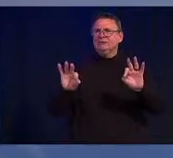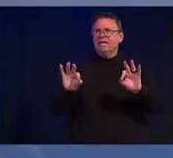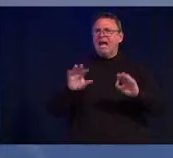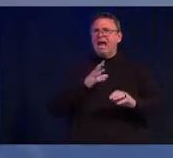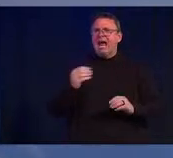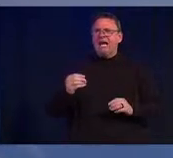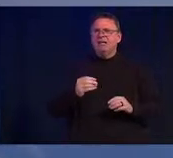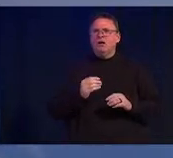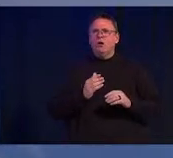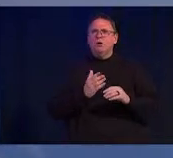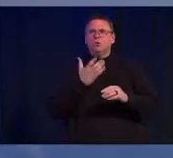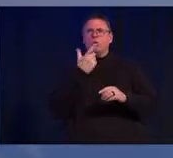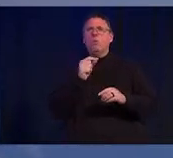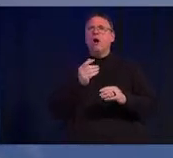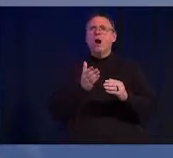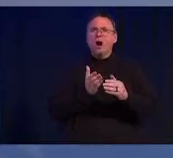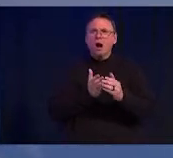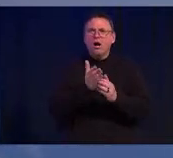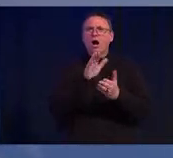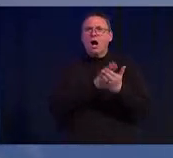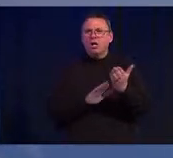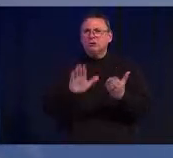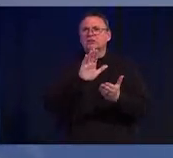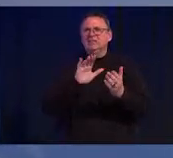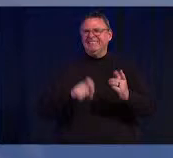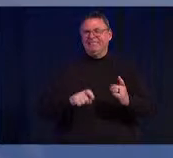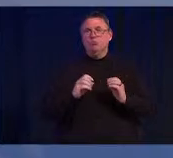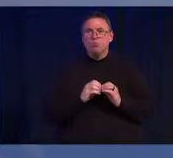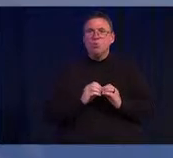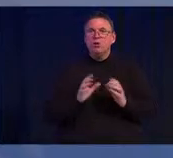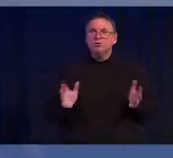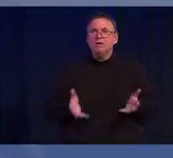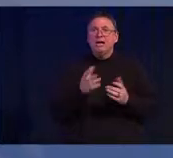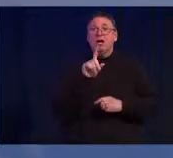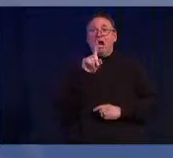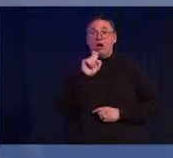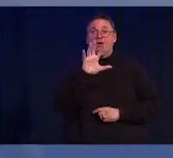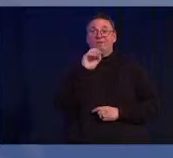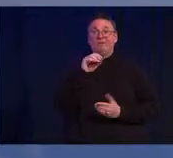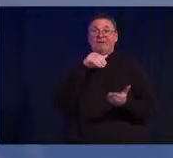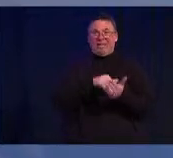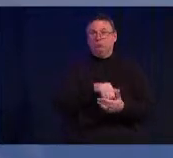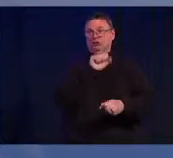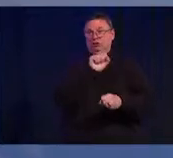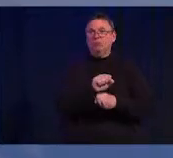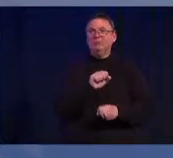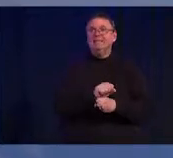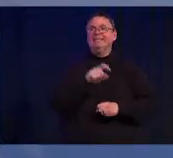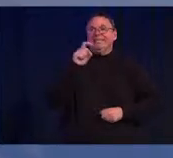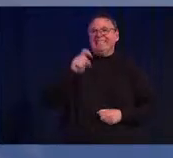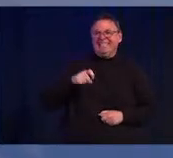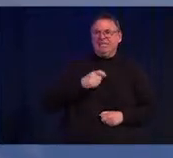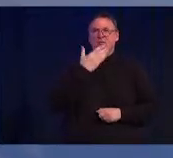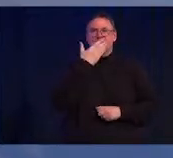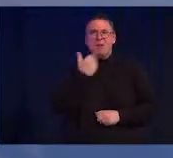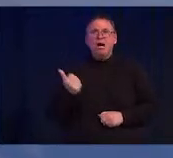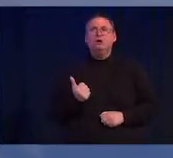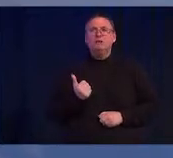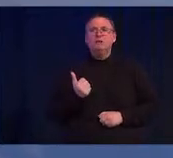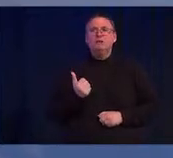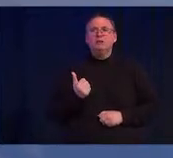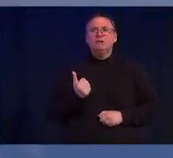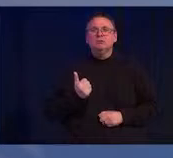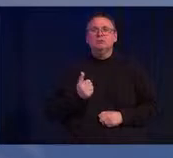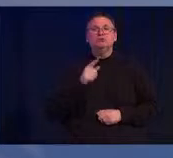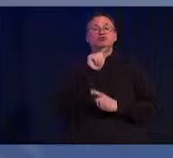post-secondary education. We need more of them. But we've got 150,000 jobs that need better trades and skills.